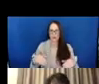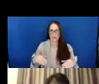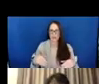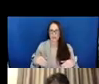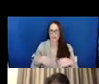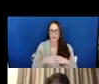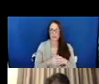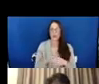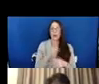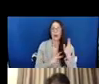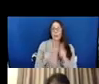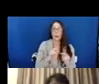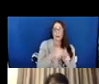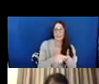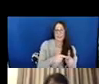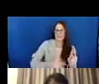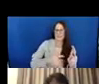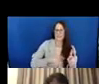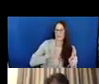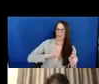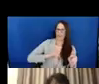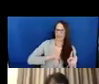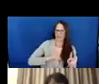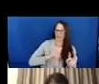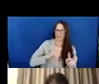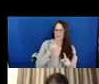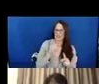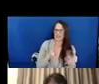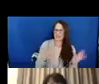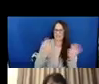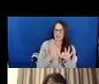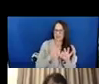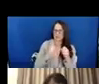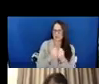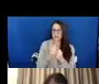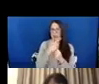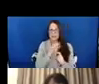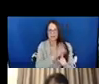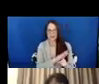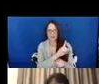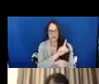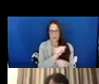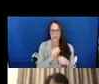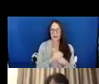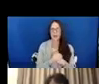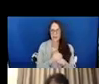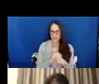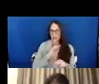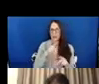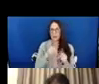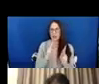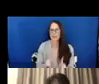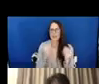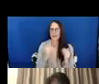Participants felt devalued by society at large due to their disability, disability, and participants limited